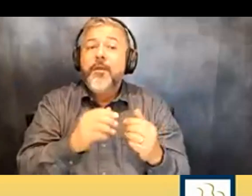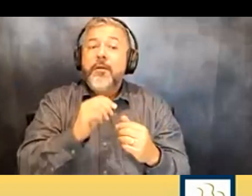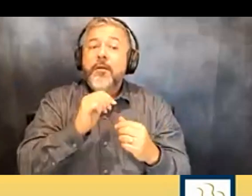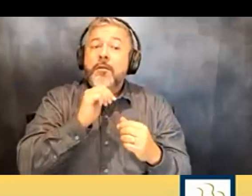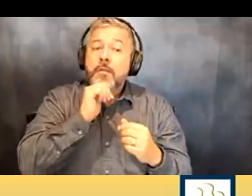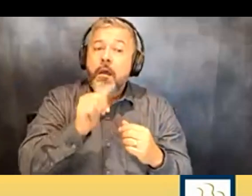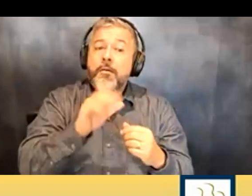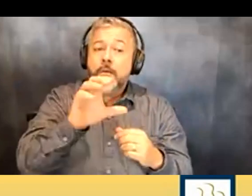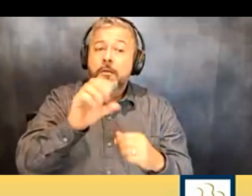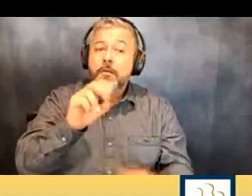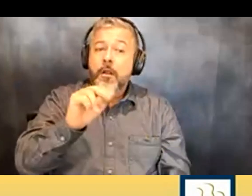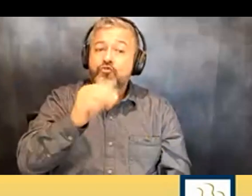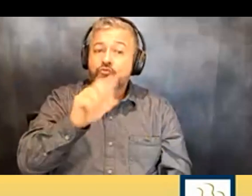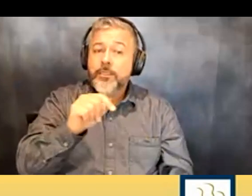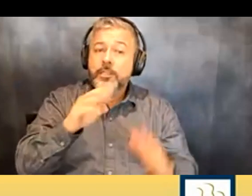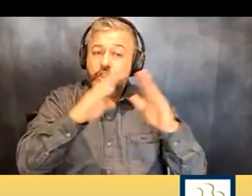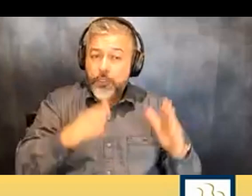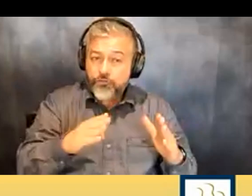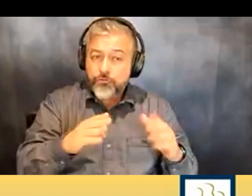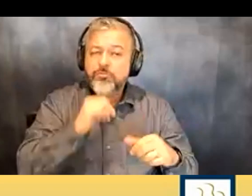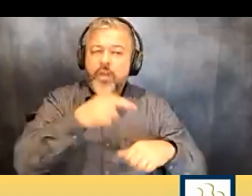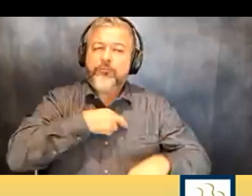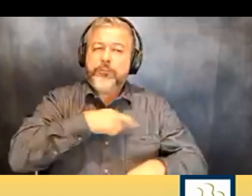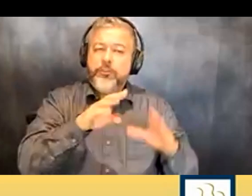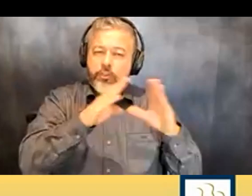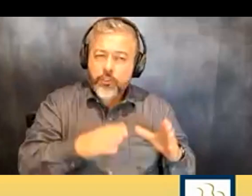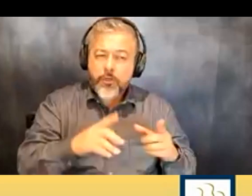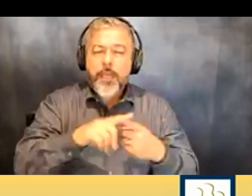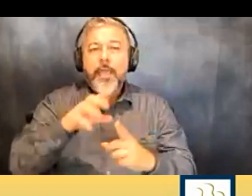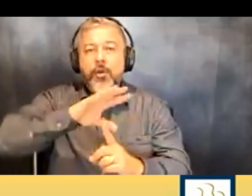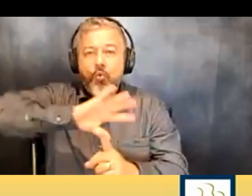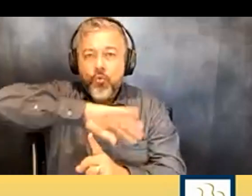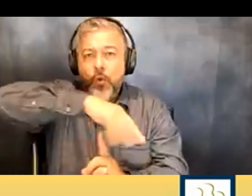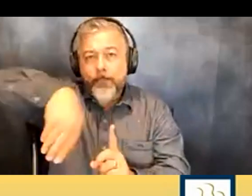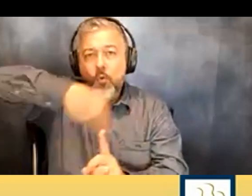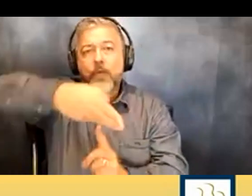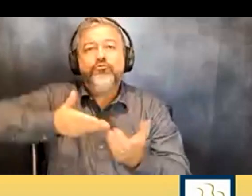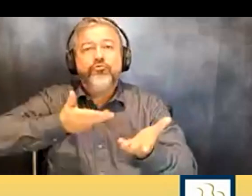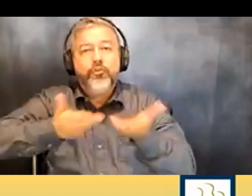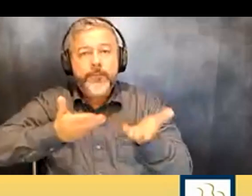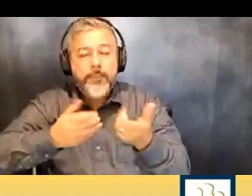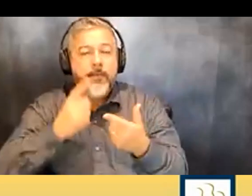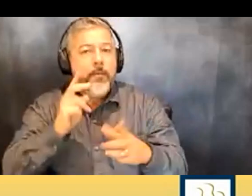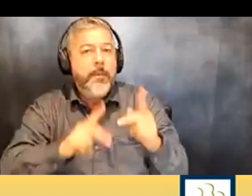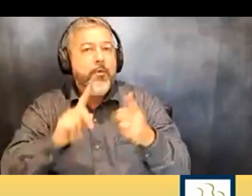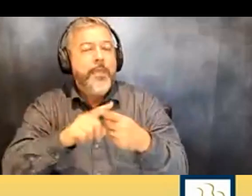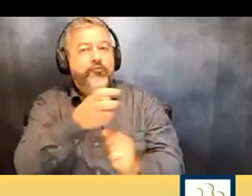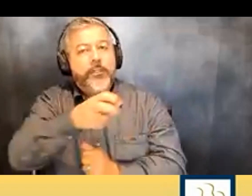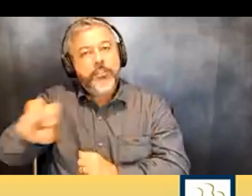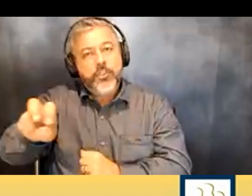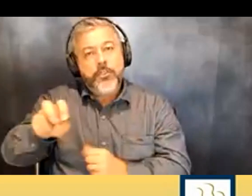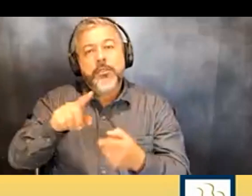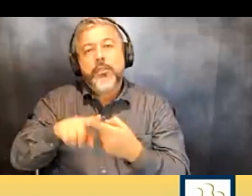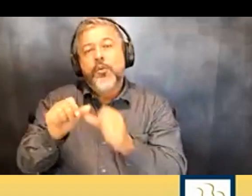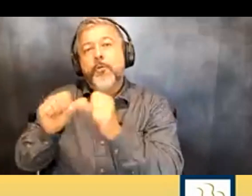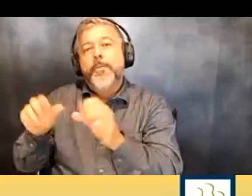people, but also wraparound support services and the help with so people can transition into